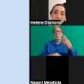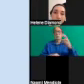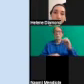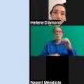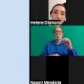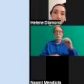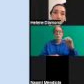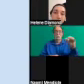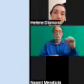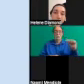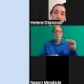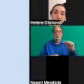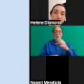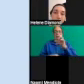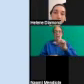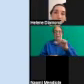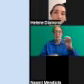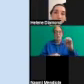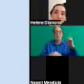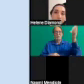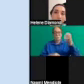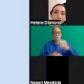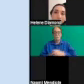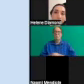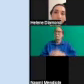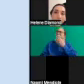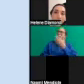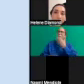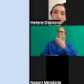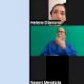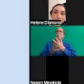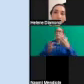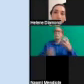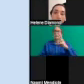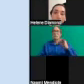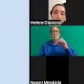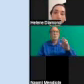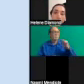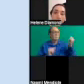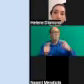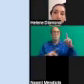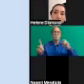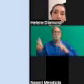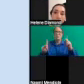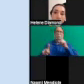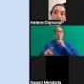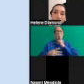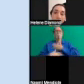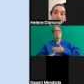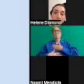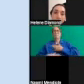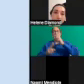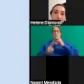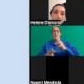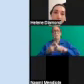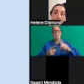warm welcome to Dr. Hoale. Yeah, no, thank you. Thank you so much, Victor, and thank you all of you. It's been a pleasure getting to know you, and